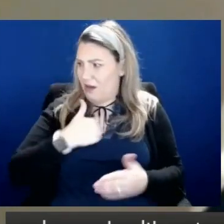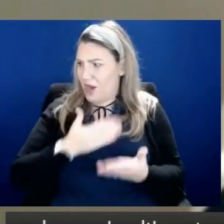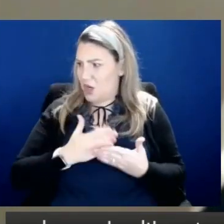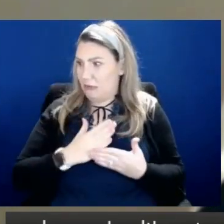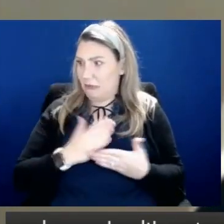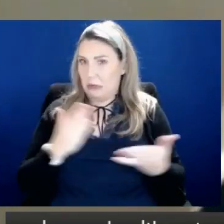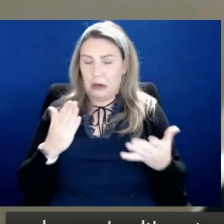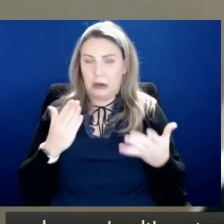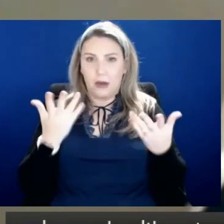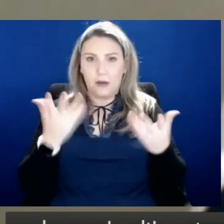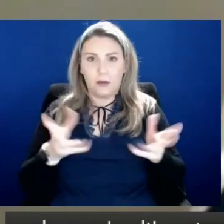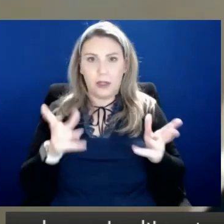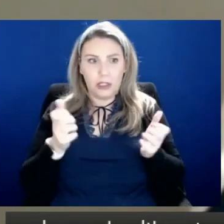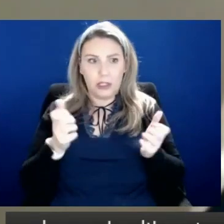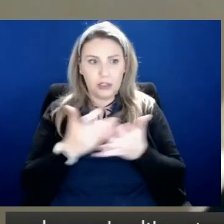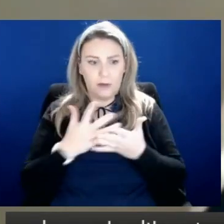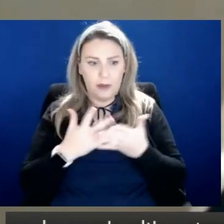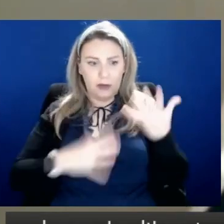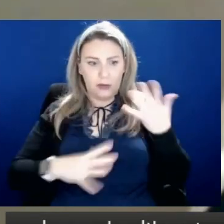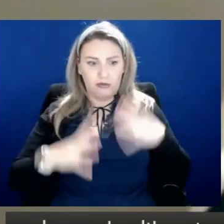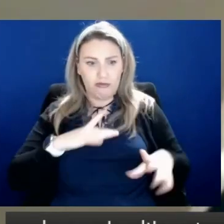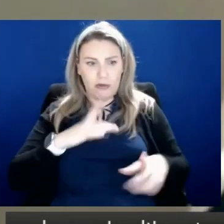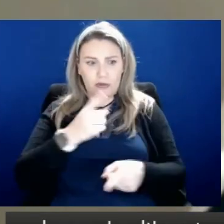everything done? Did I get dressed right?